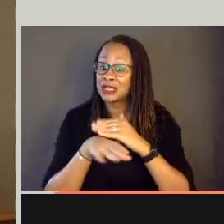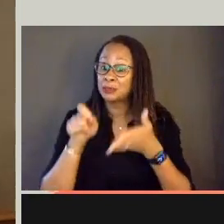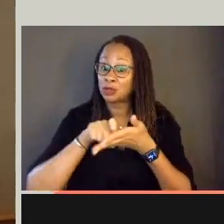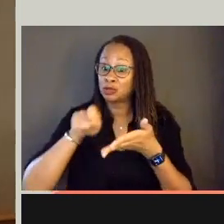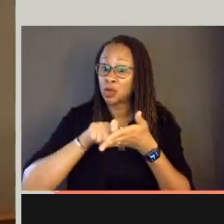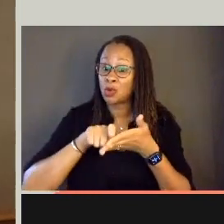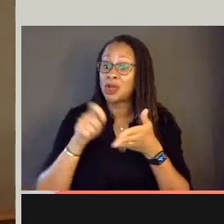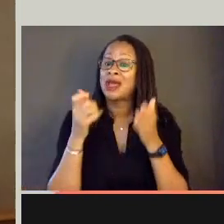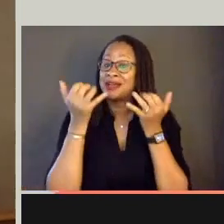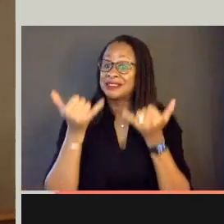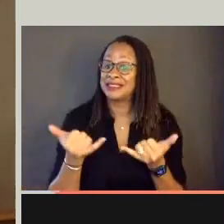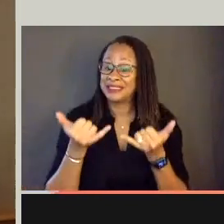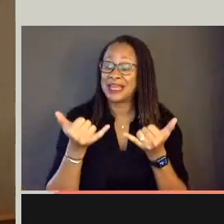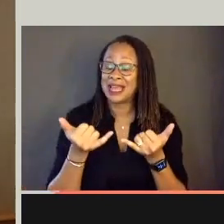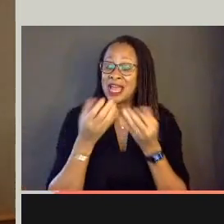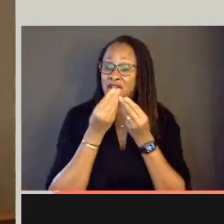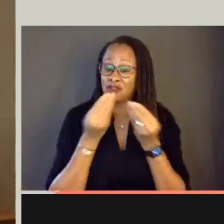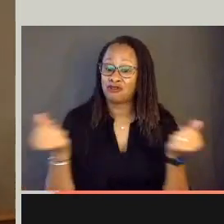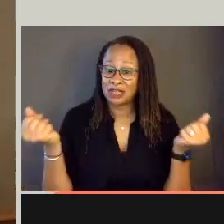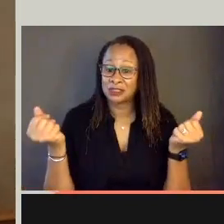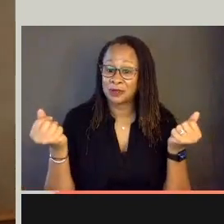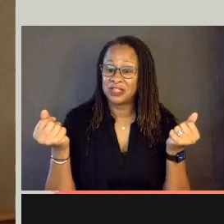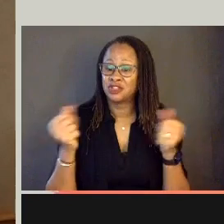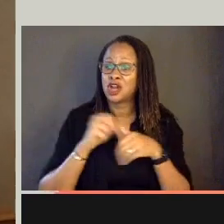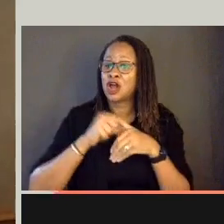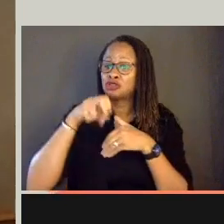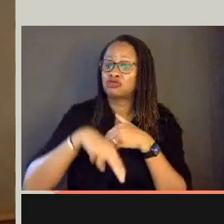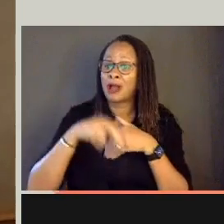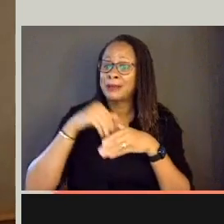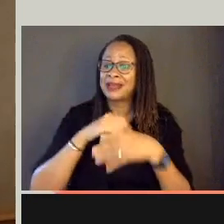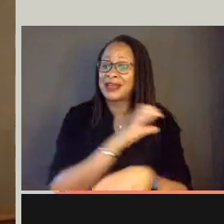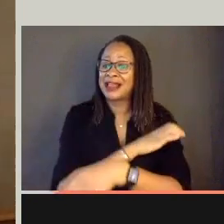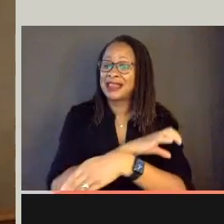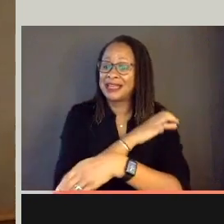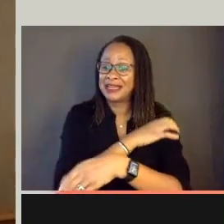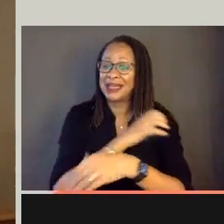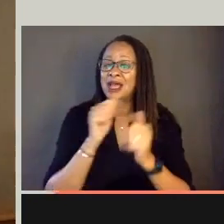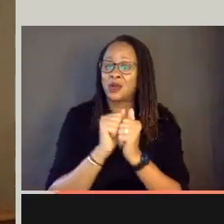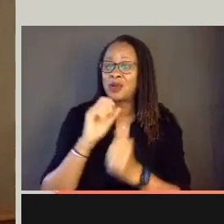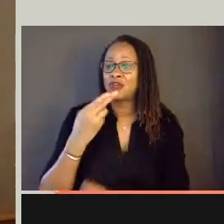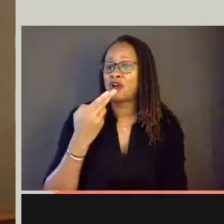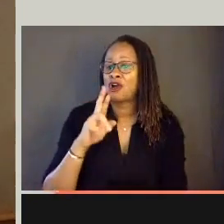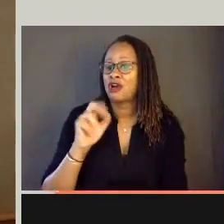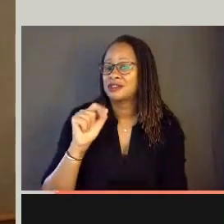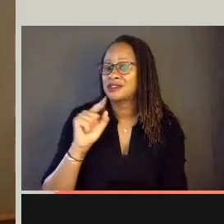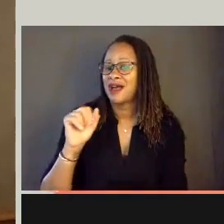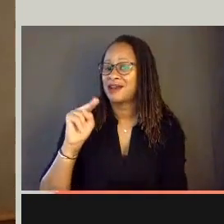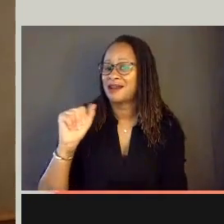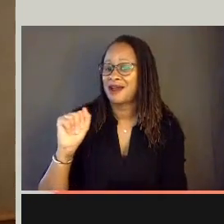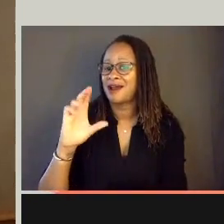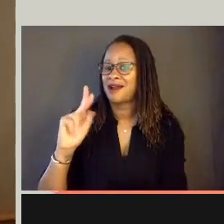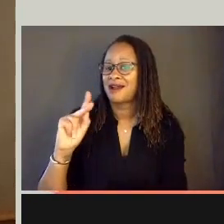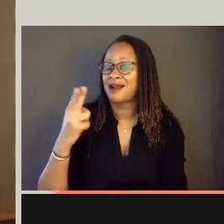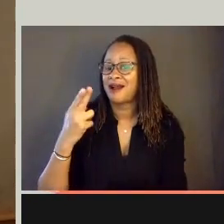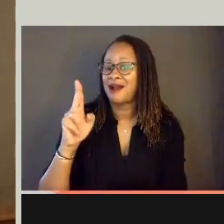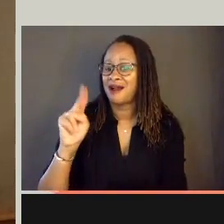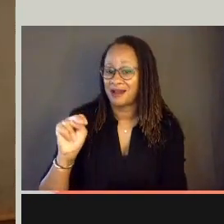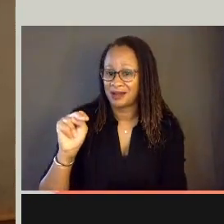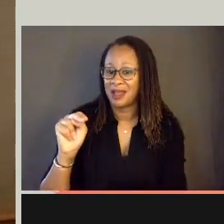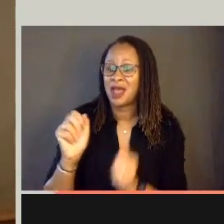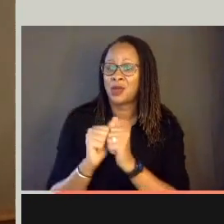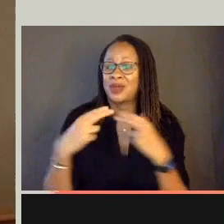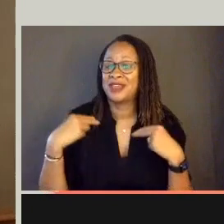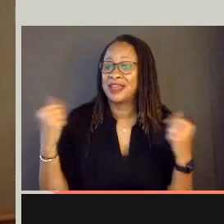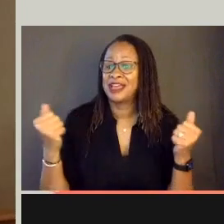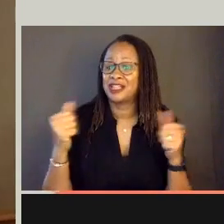that today's restoration drop-in clinic with Farzana Khan of Healing Justice London, who is our emotional